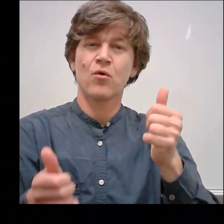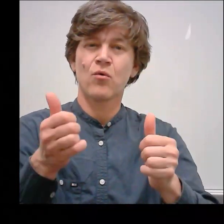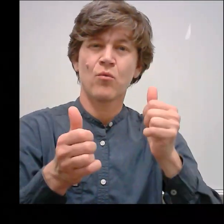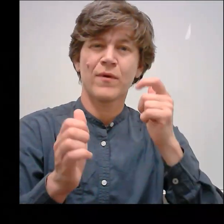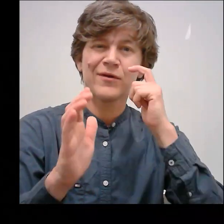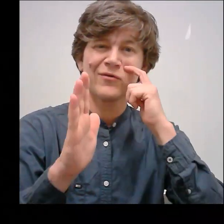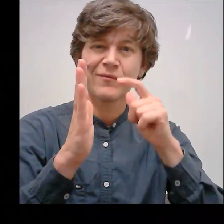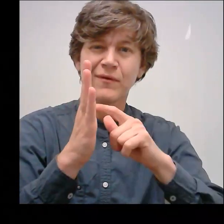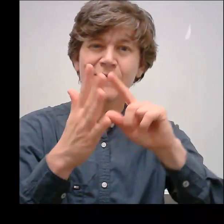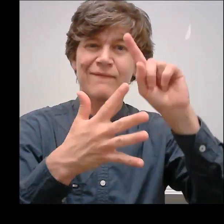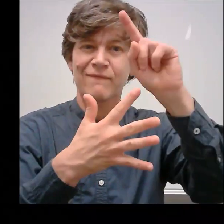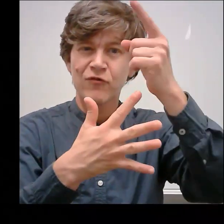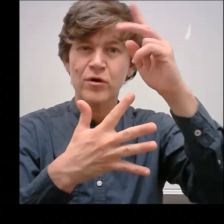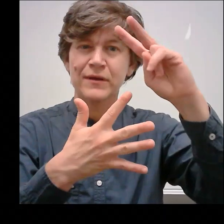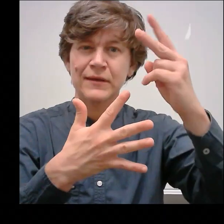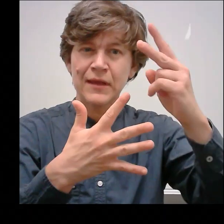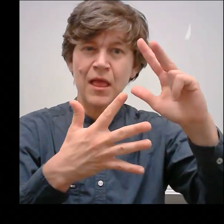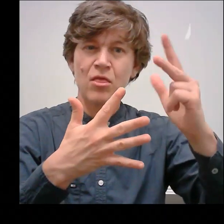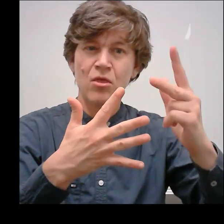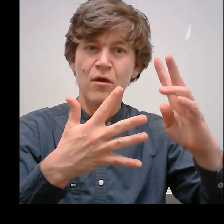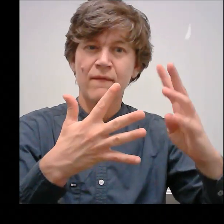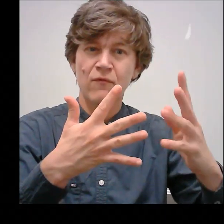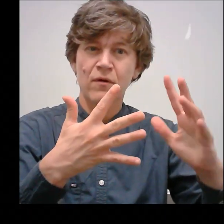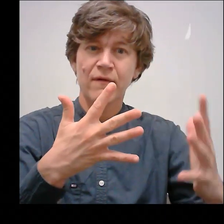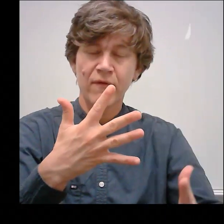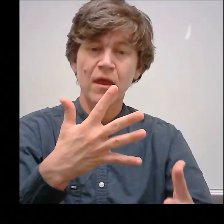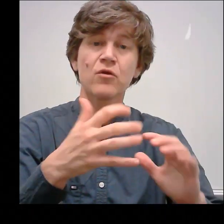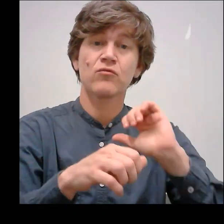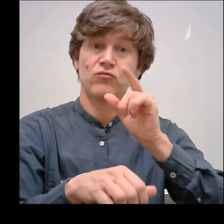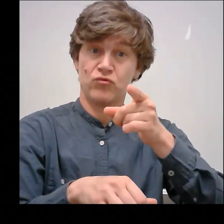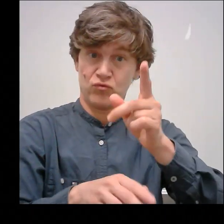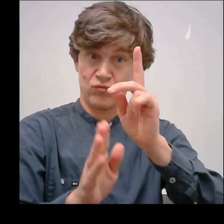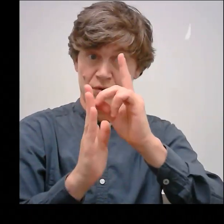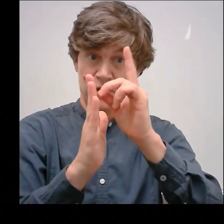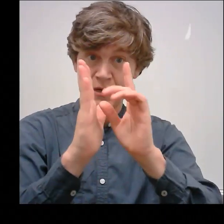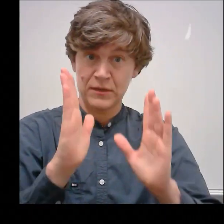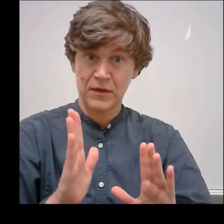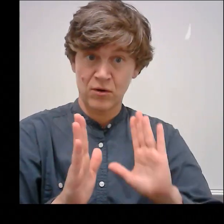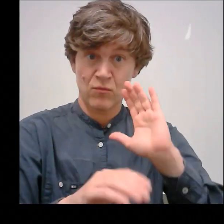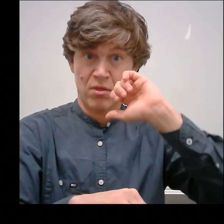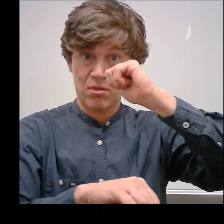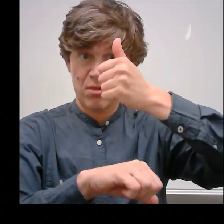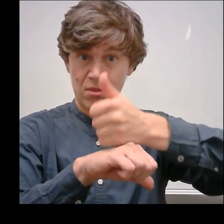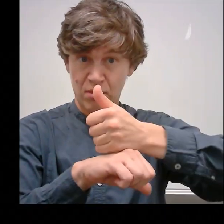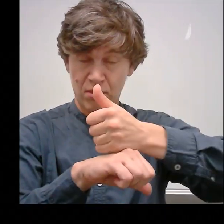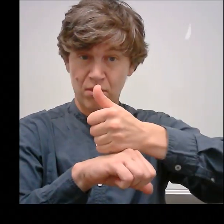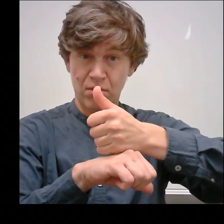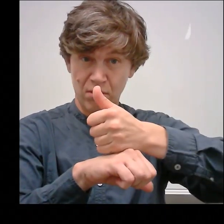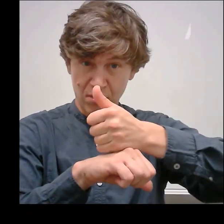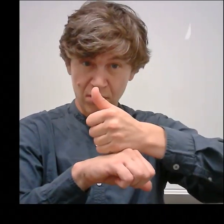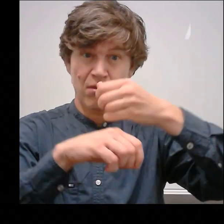in value, vibrancy, temperature, texture, shape, and